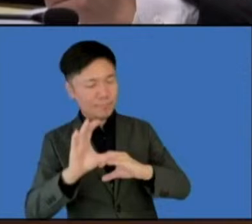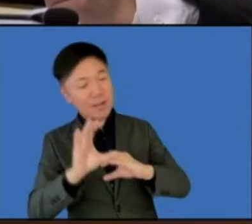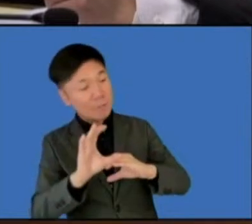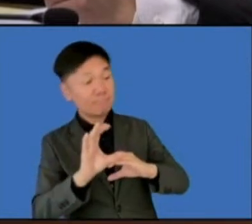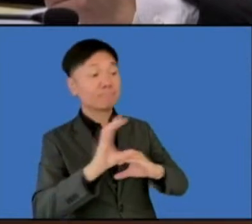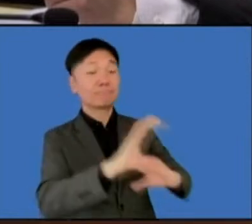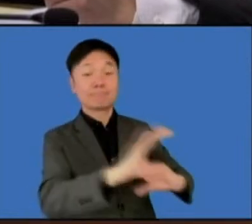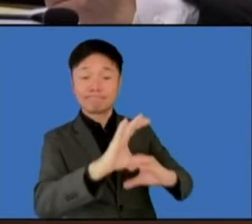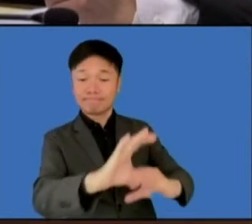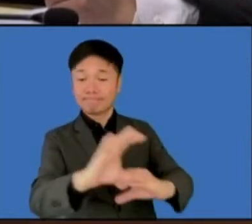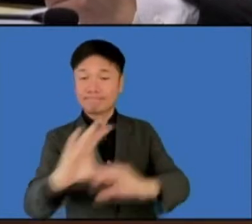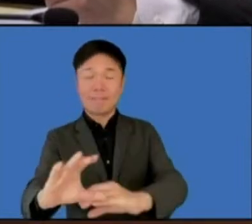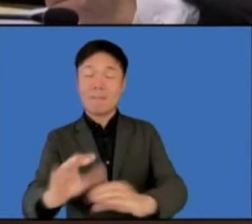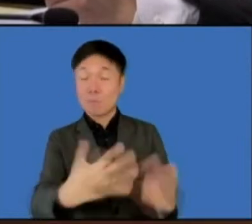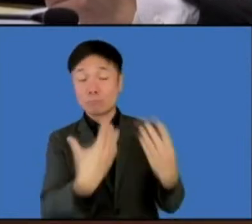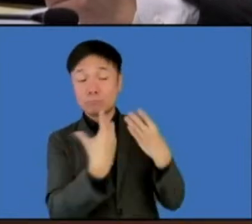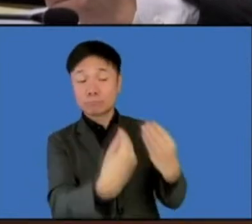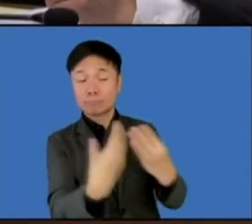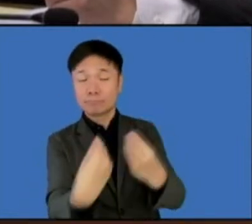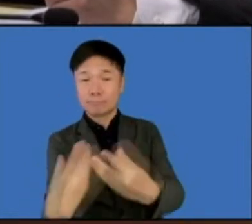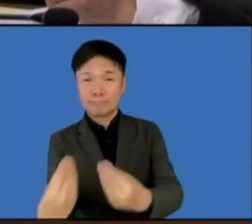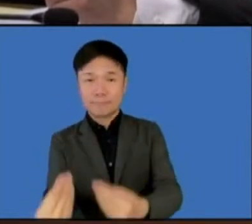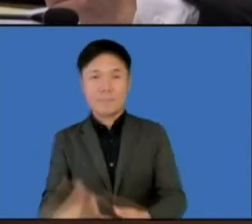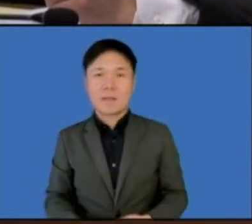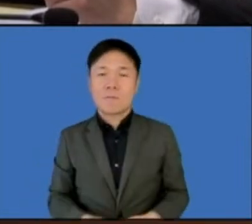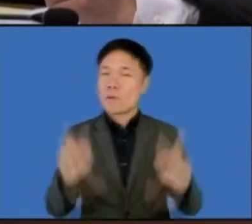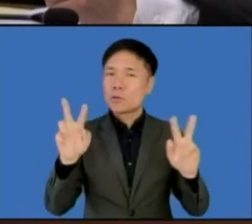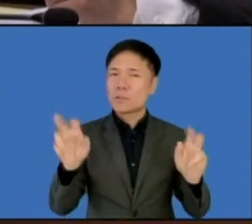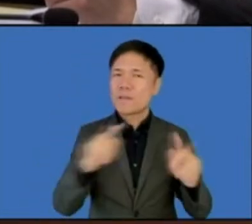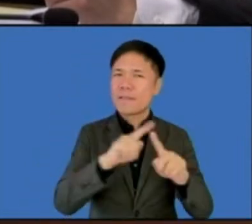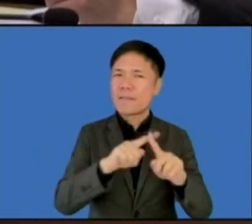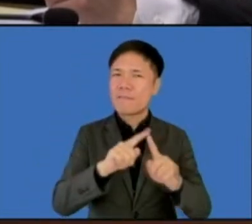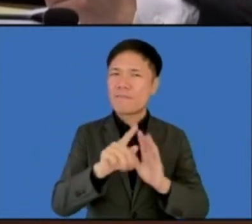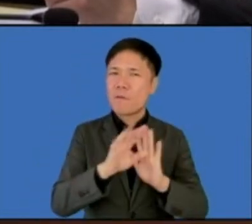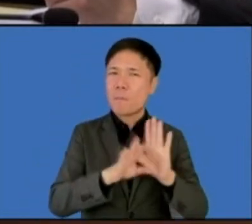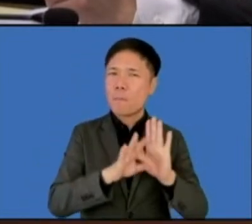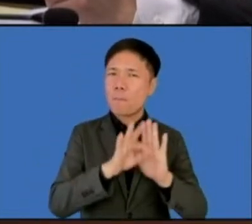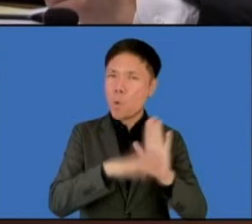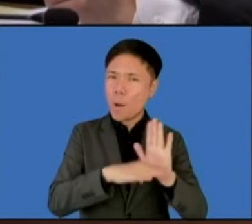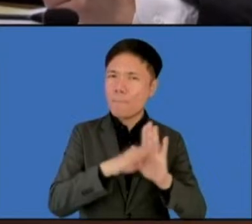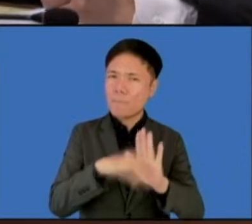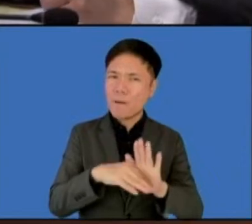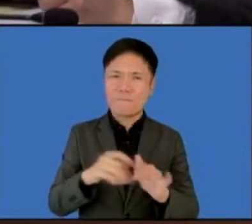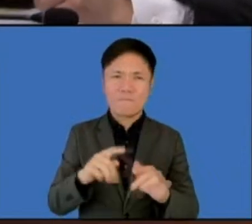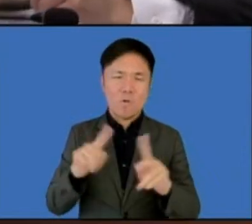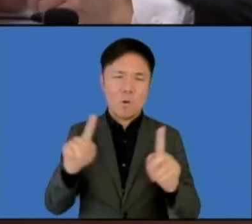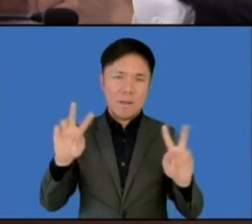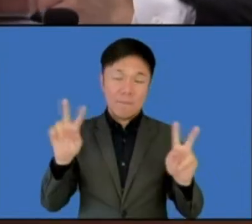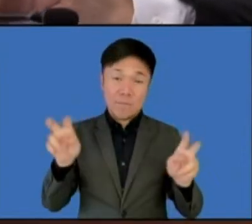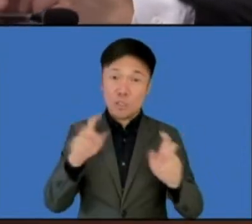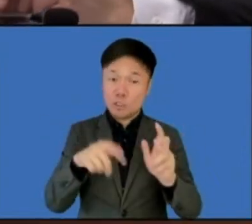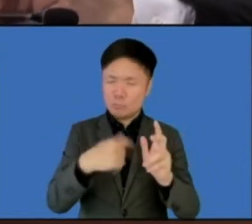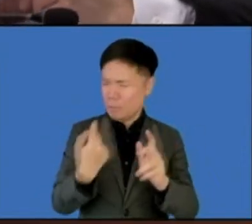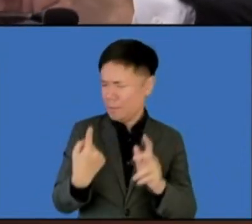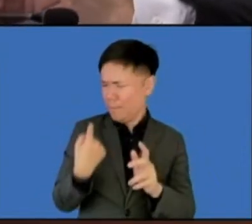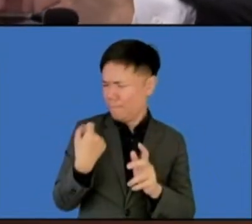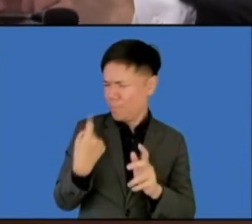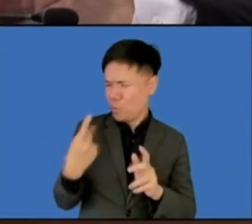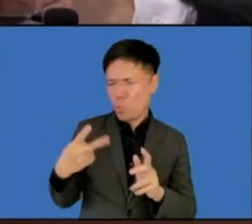that specific to the different programs on sustainable reintegration we just signed, I think a few weeks